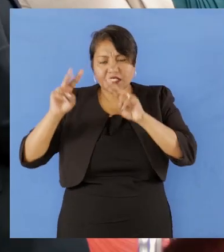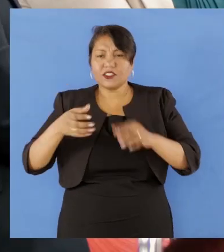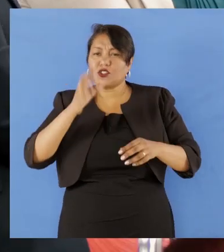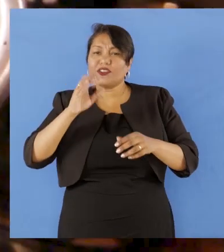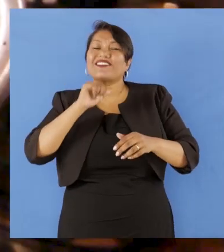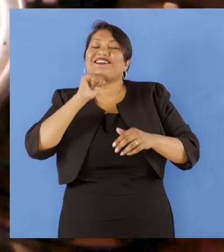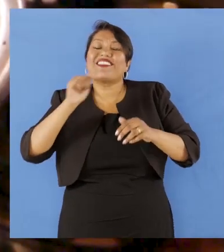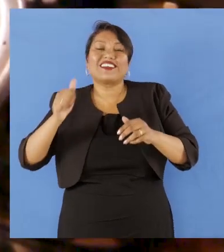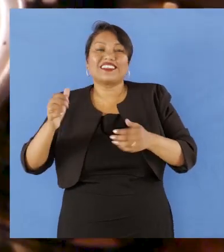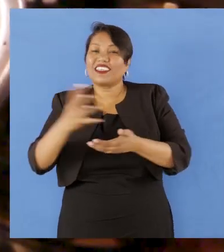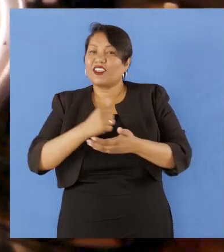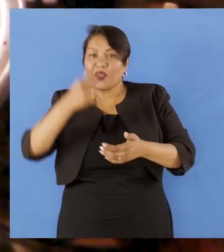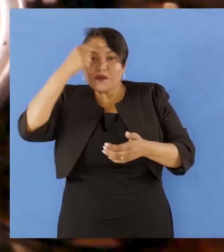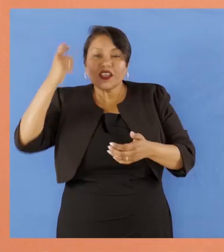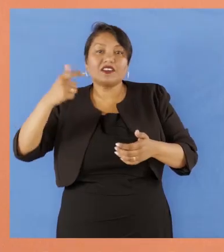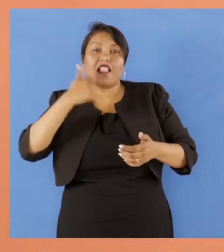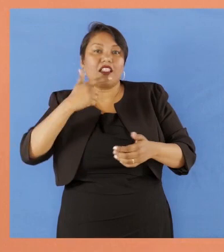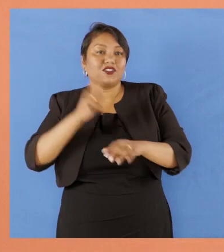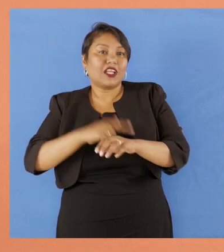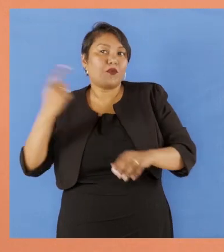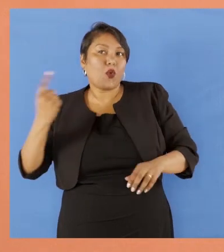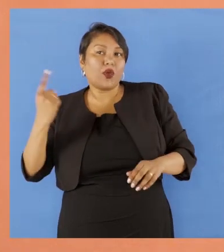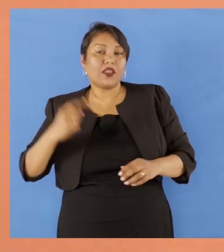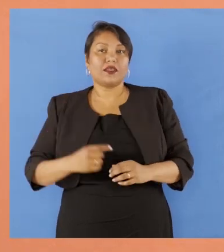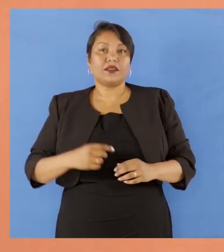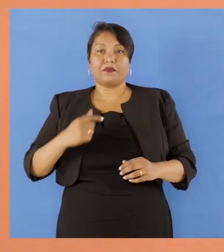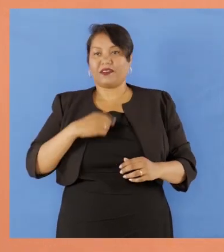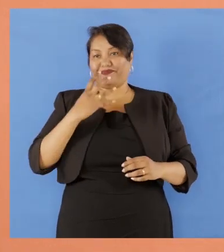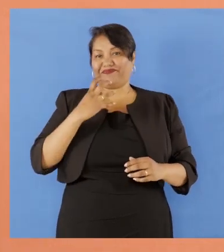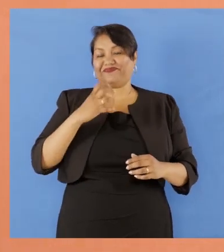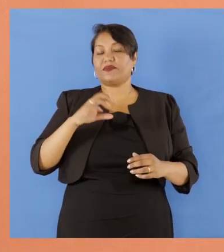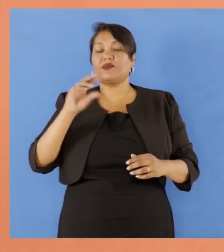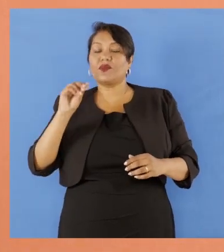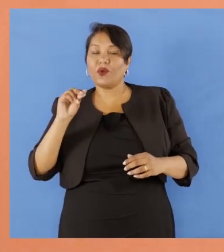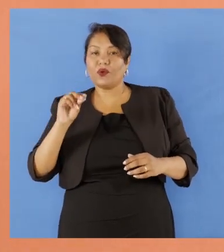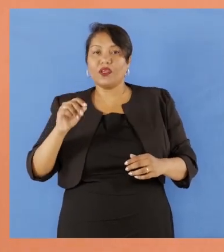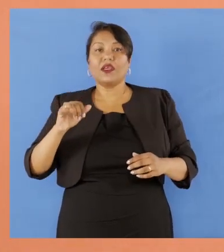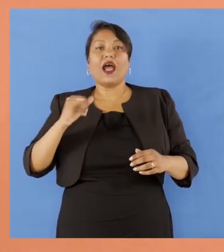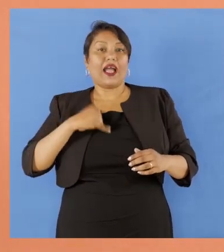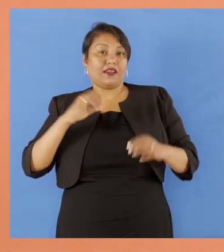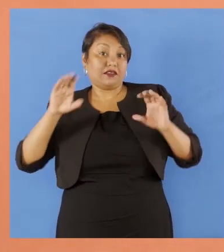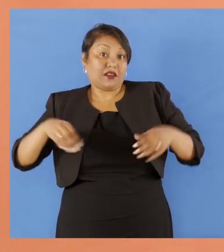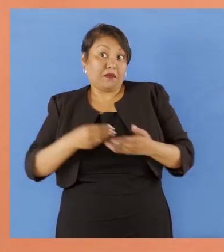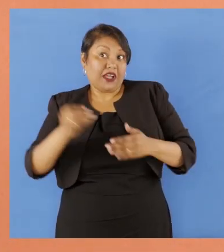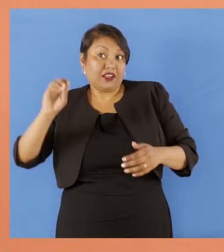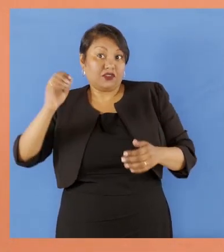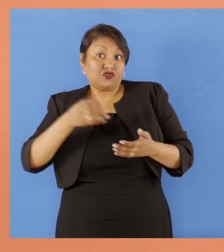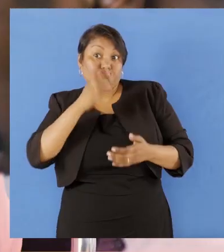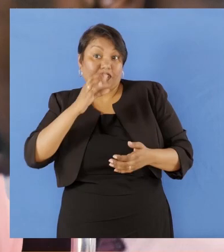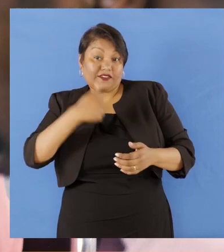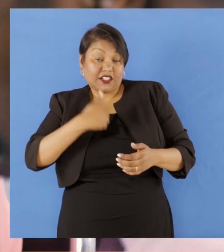either it was a calzone or a personal pan pizza with a drink. And every time I went in, they said, the drink is no longer available, that was the